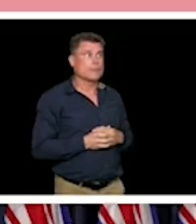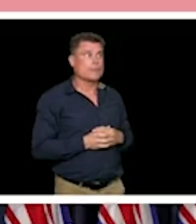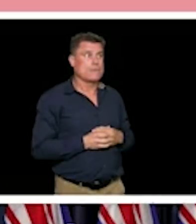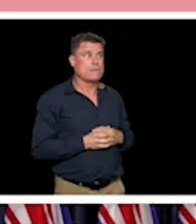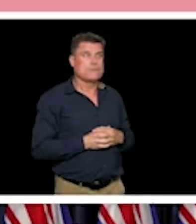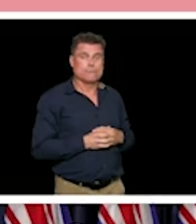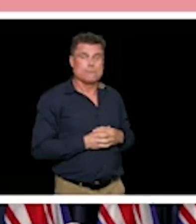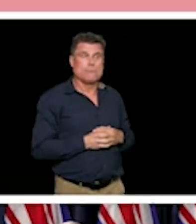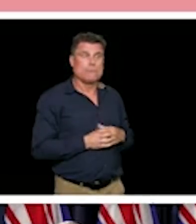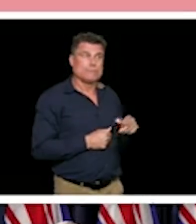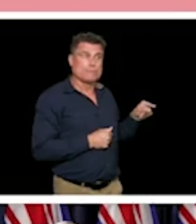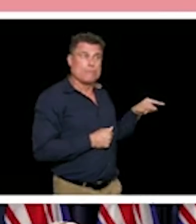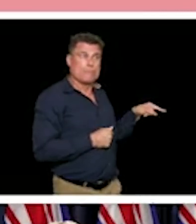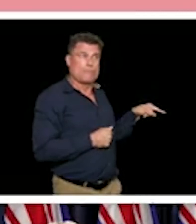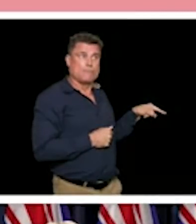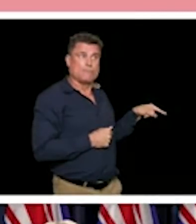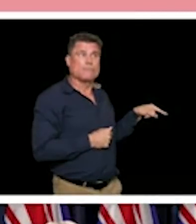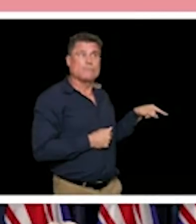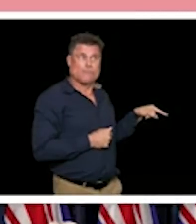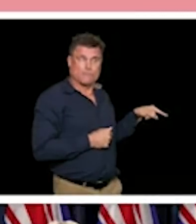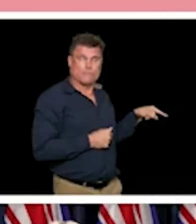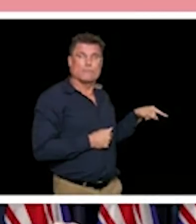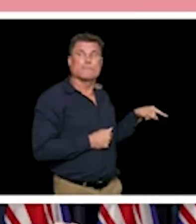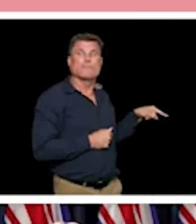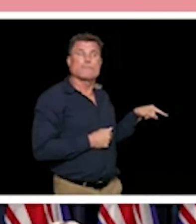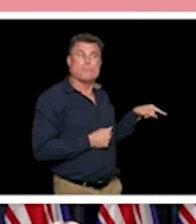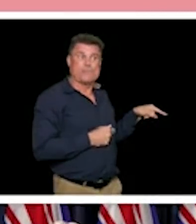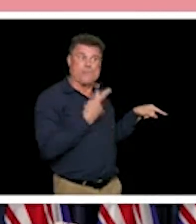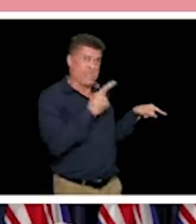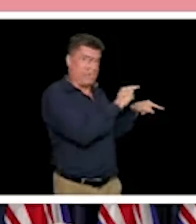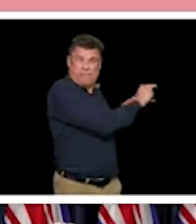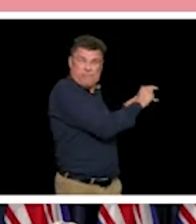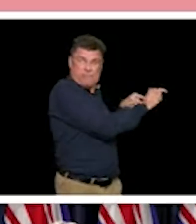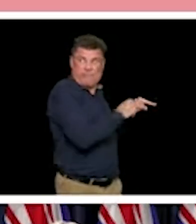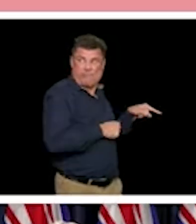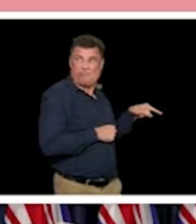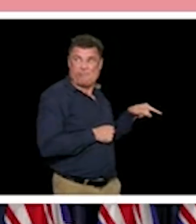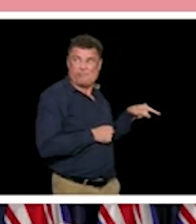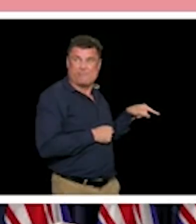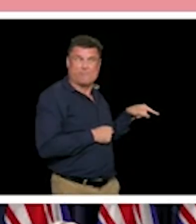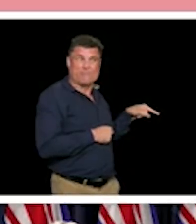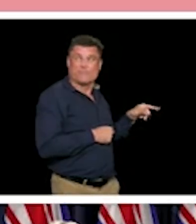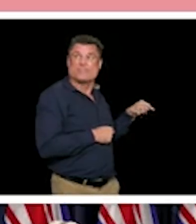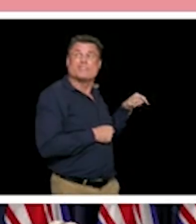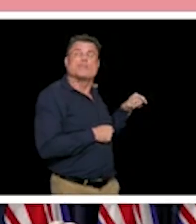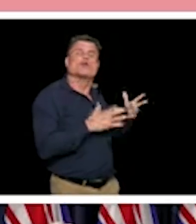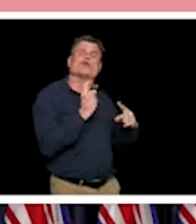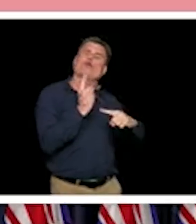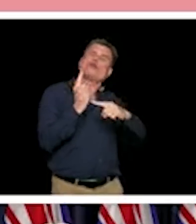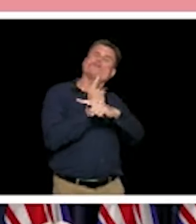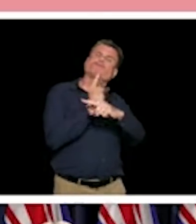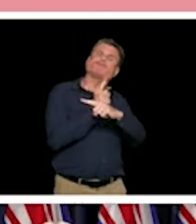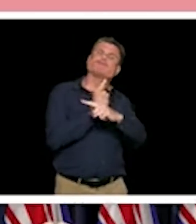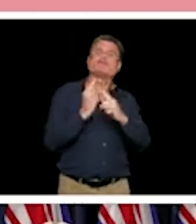scenario tells us that complete contact tracing helps ensure that we can continue with our restart, we can continue with our